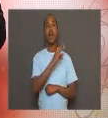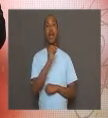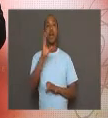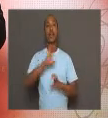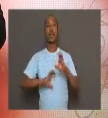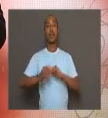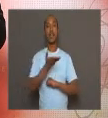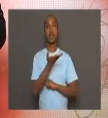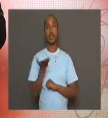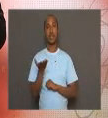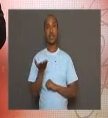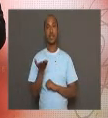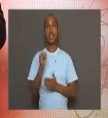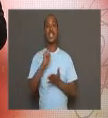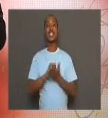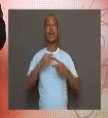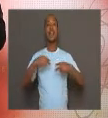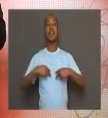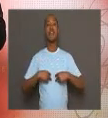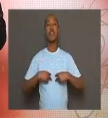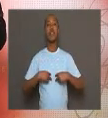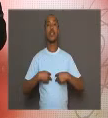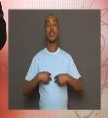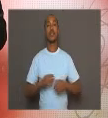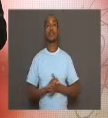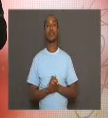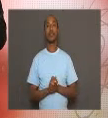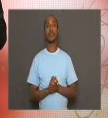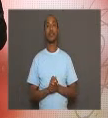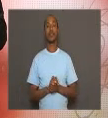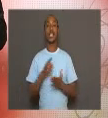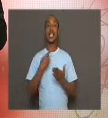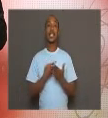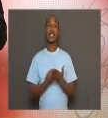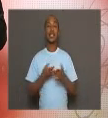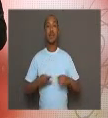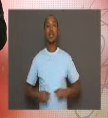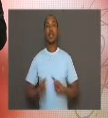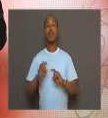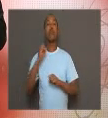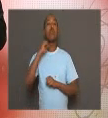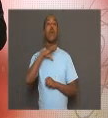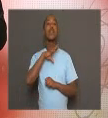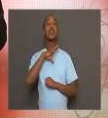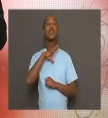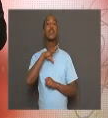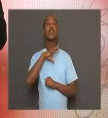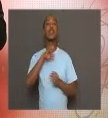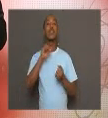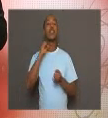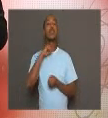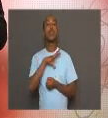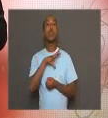chemical substances that have been buried. This is a method of waste disposal that